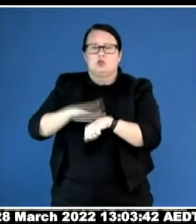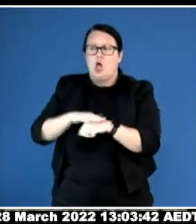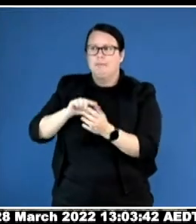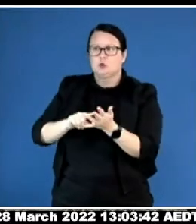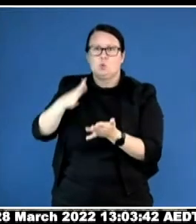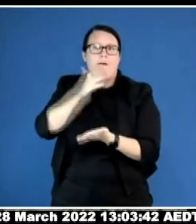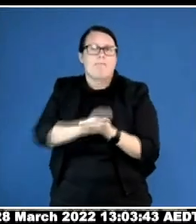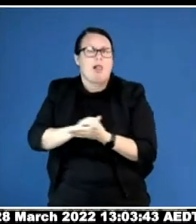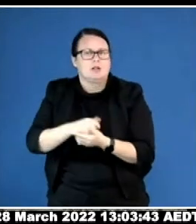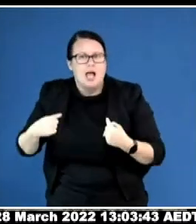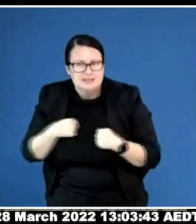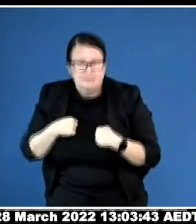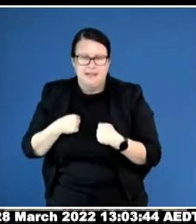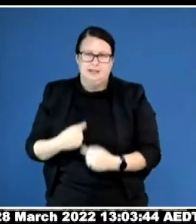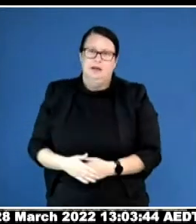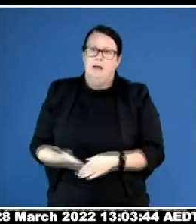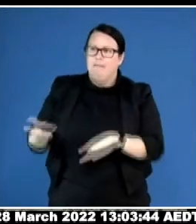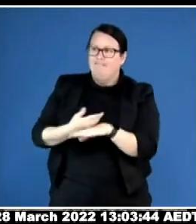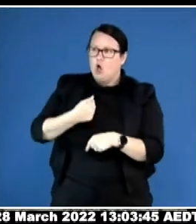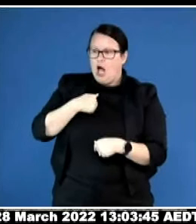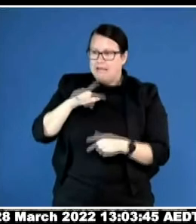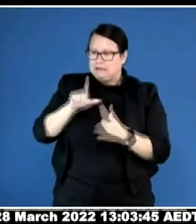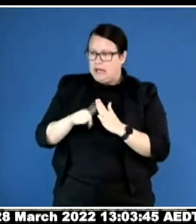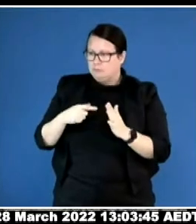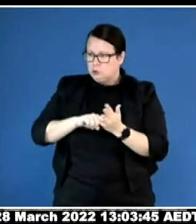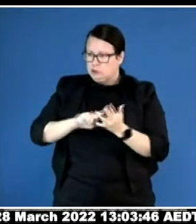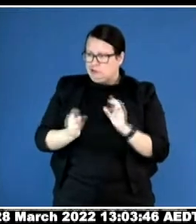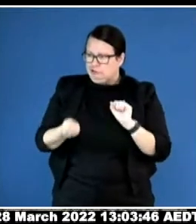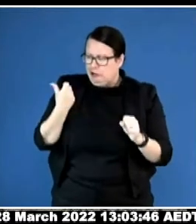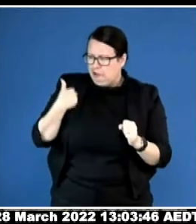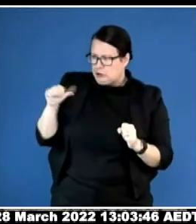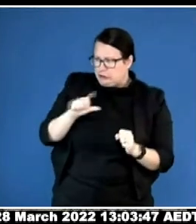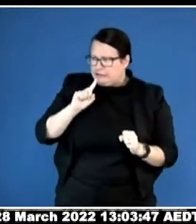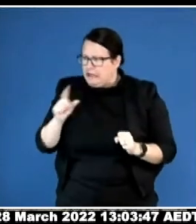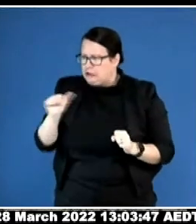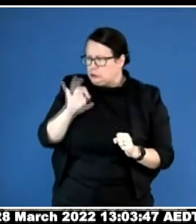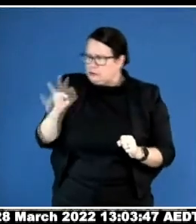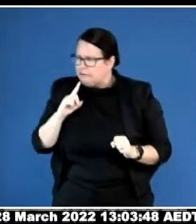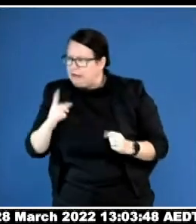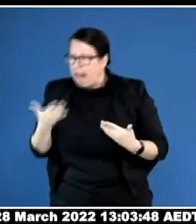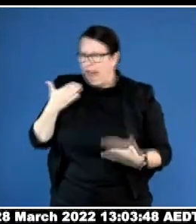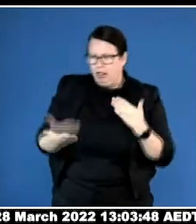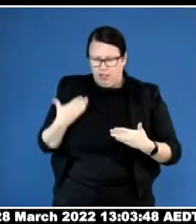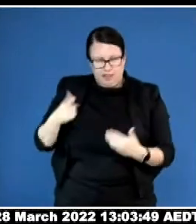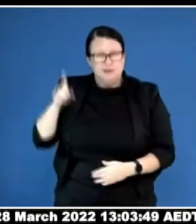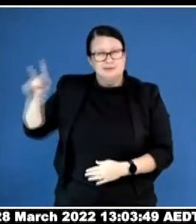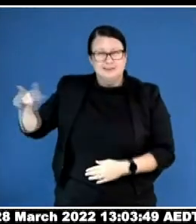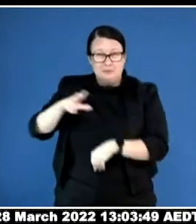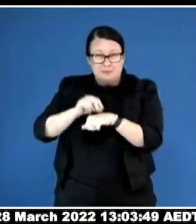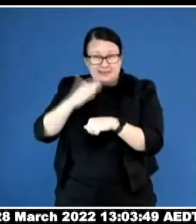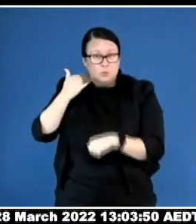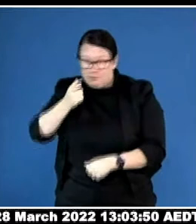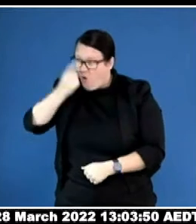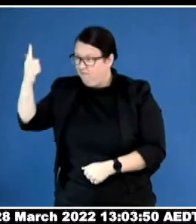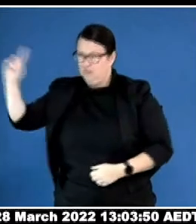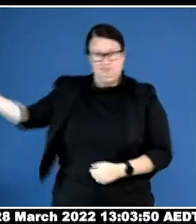I got... had time to regret or second guess what I was thinking and doing. And she got that statement. And once that statement was done, I